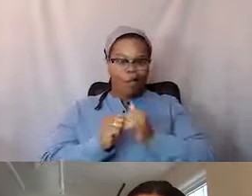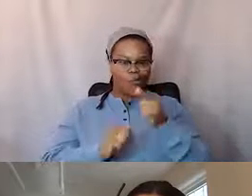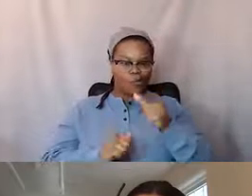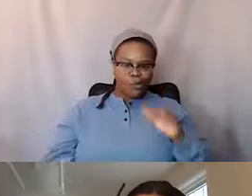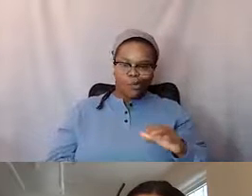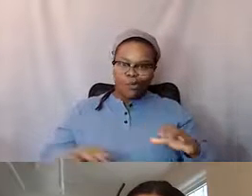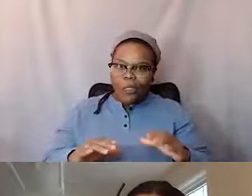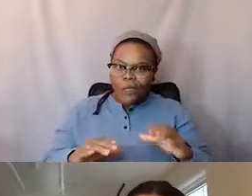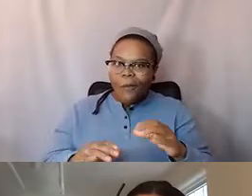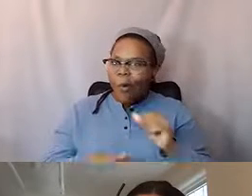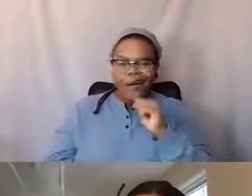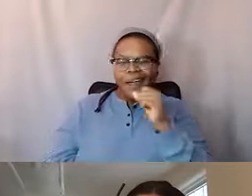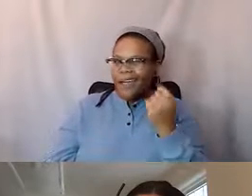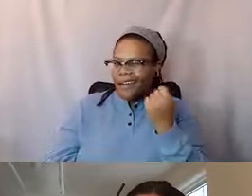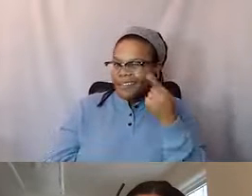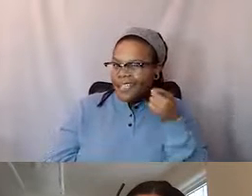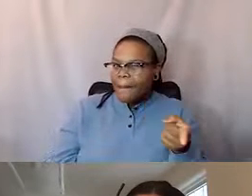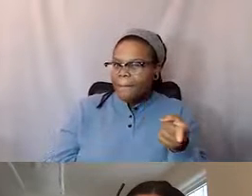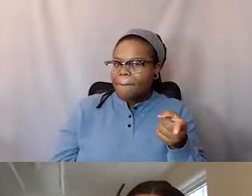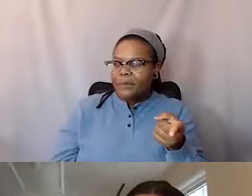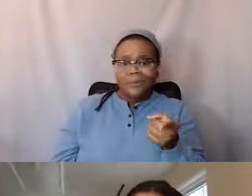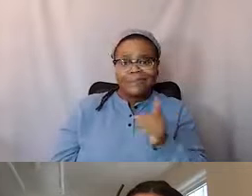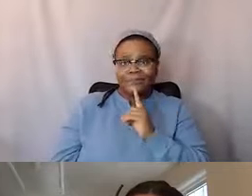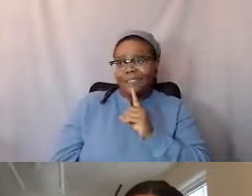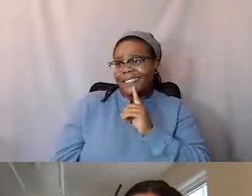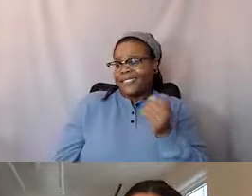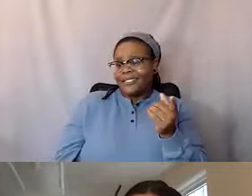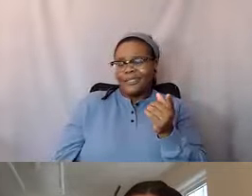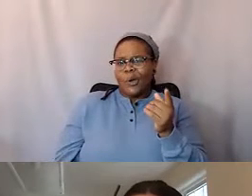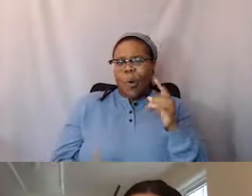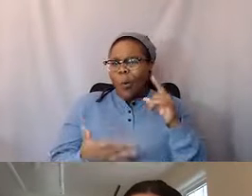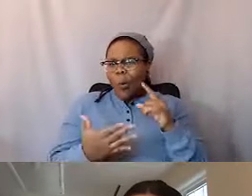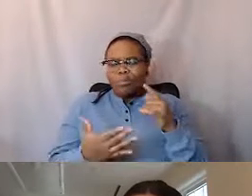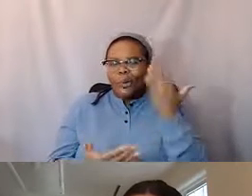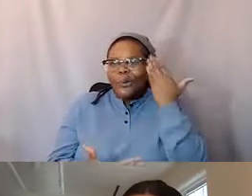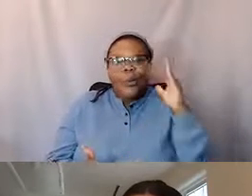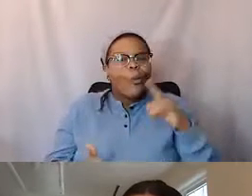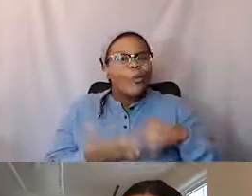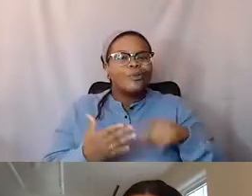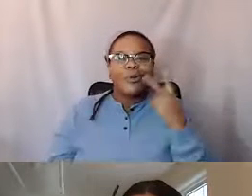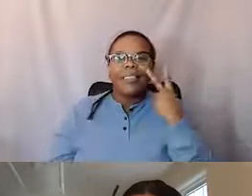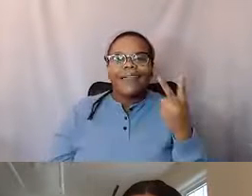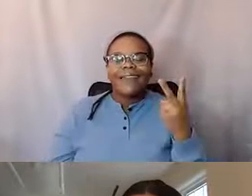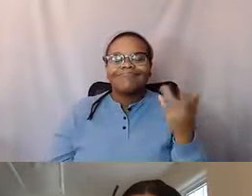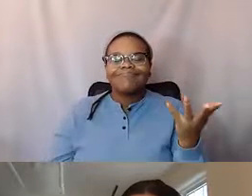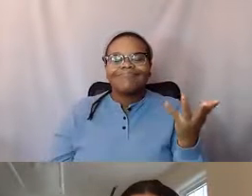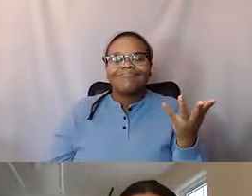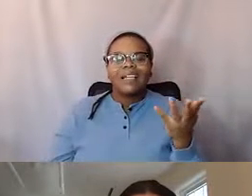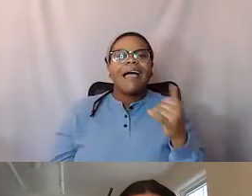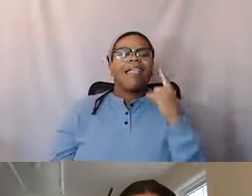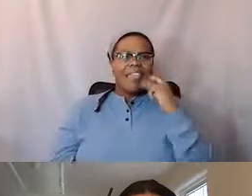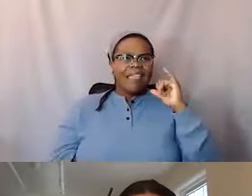not understanding them. You simply don't know what you're looking at. But I think that